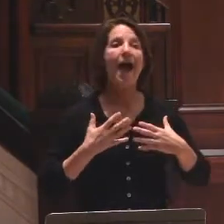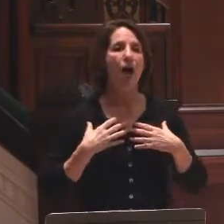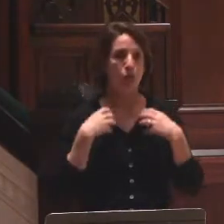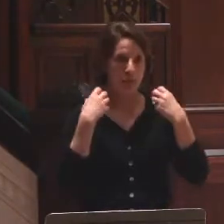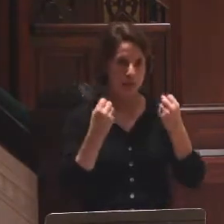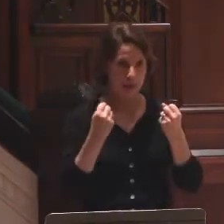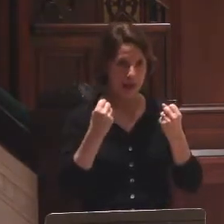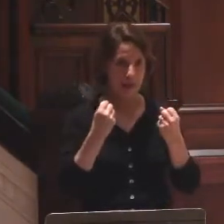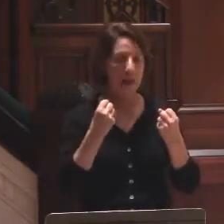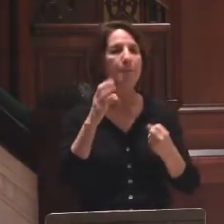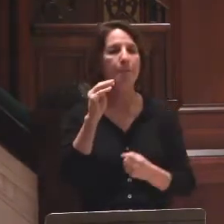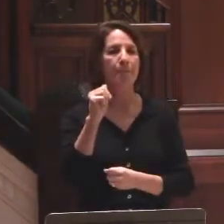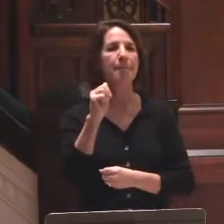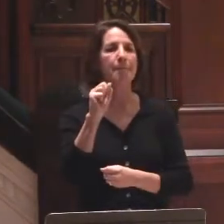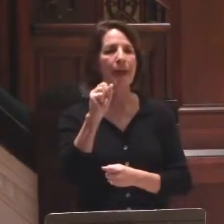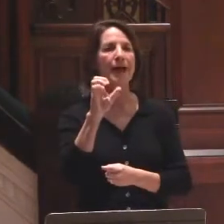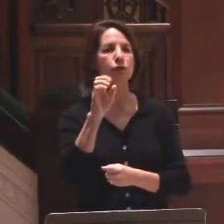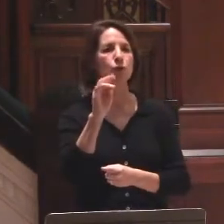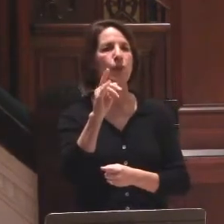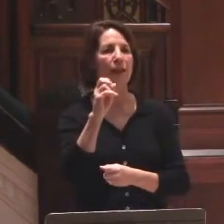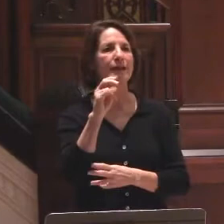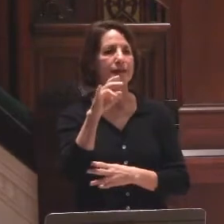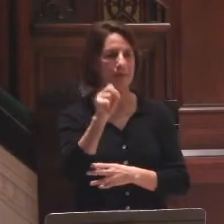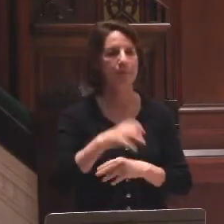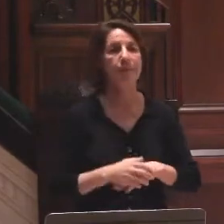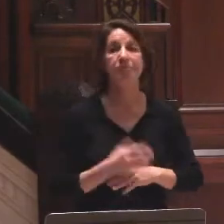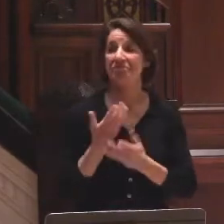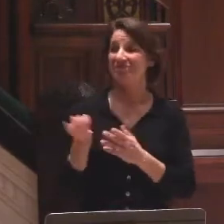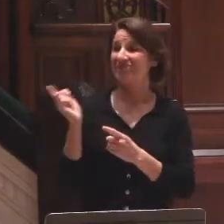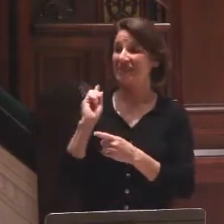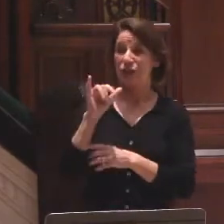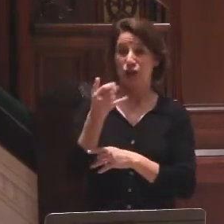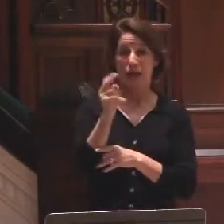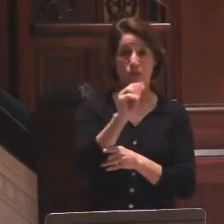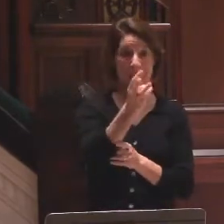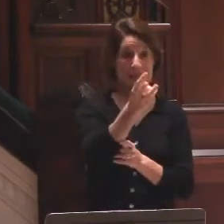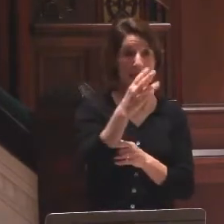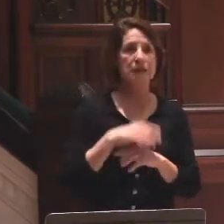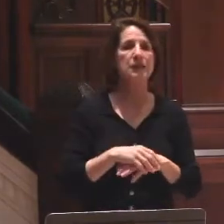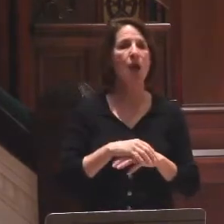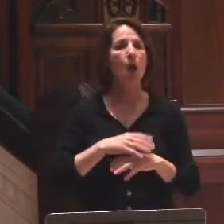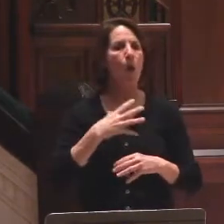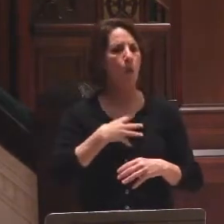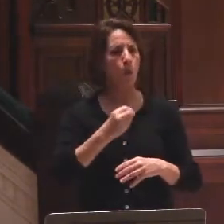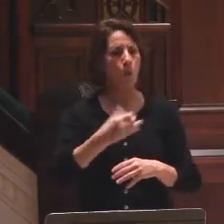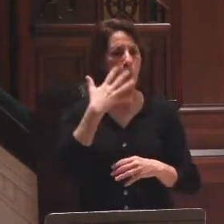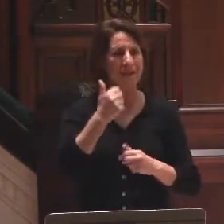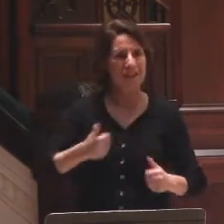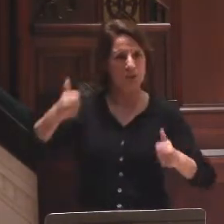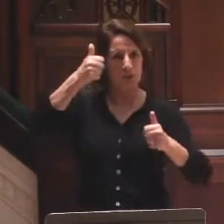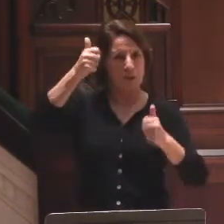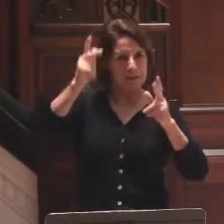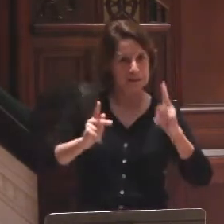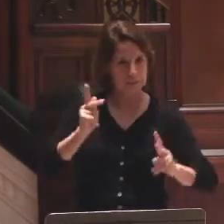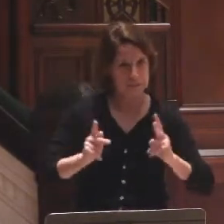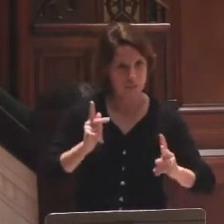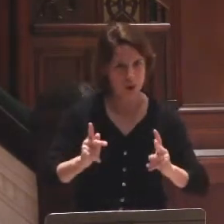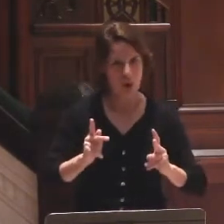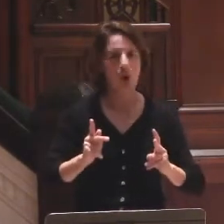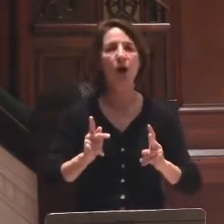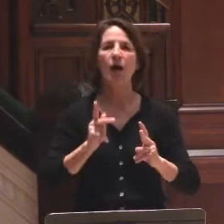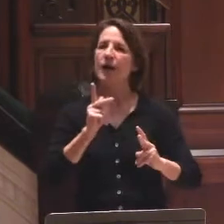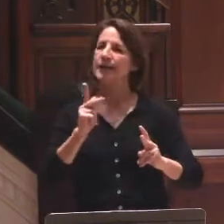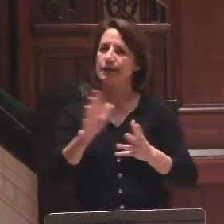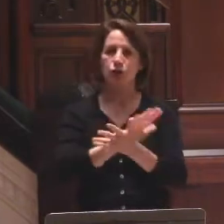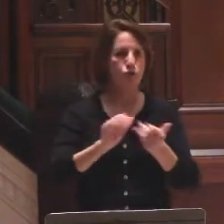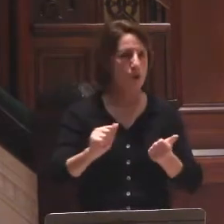Last January 6th, white supremacists stormed the Capitol building, and they displayed a patriarchy gone berserk.